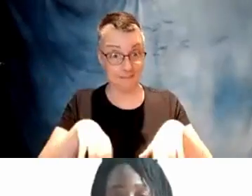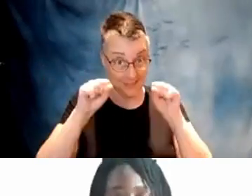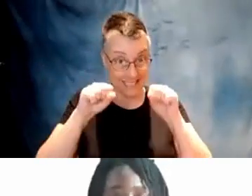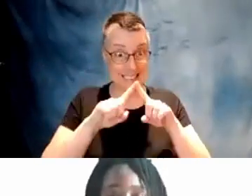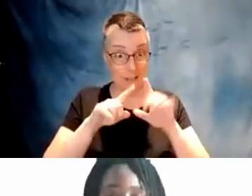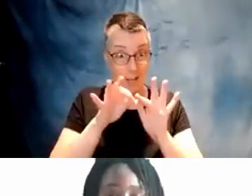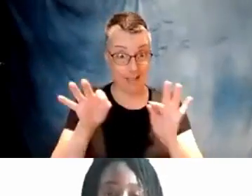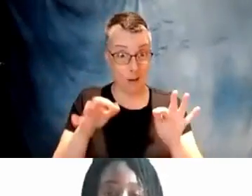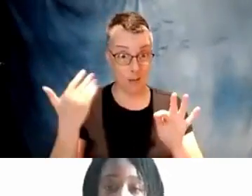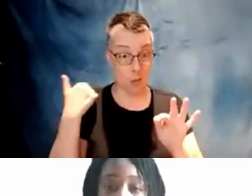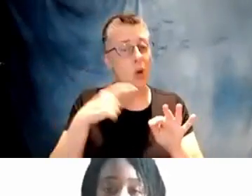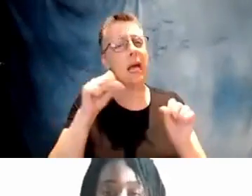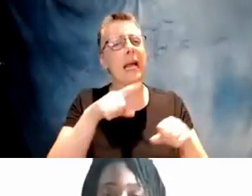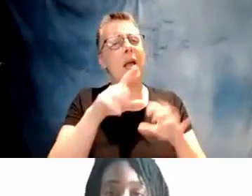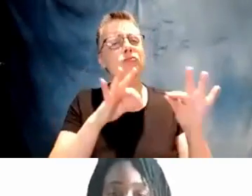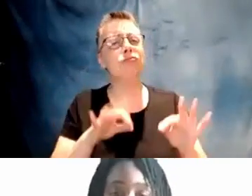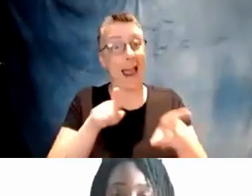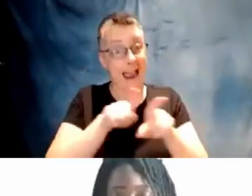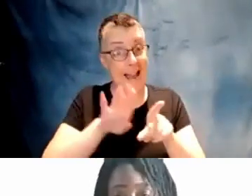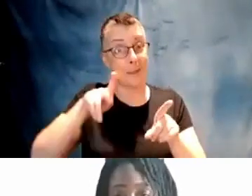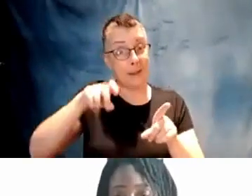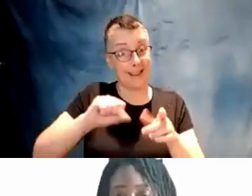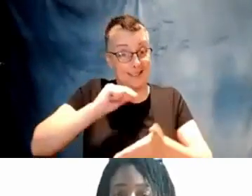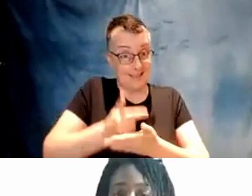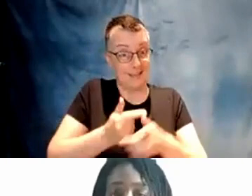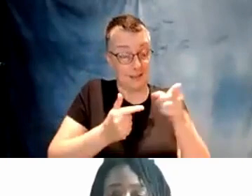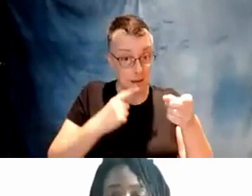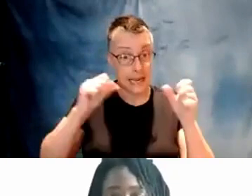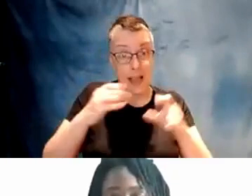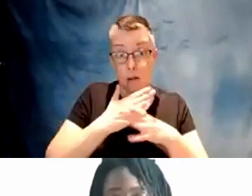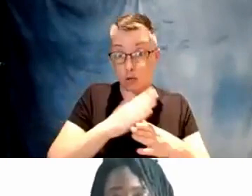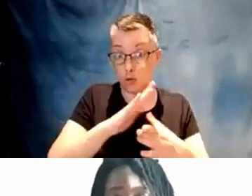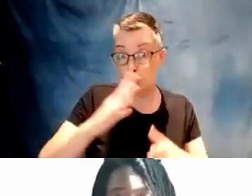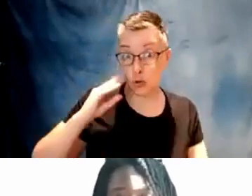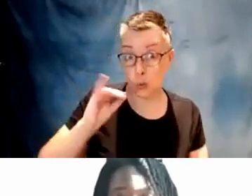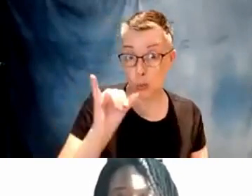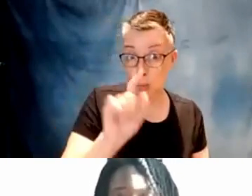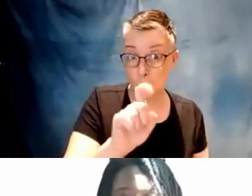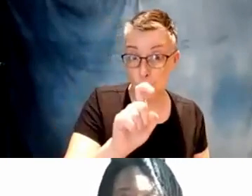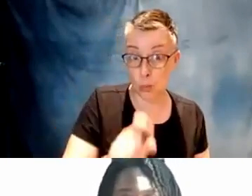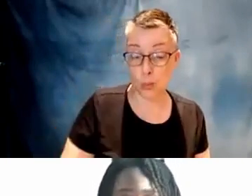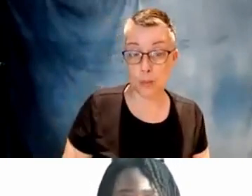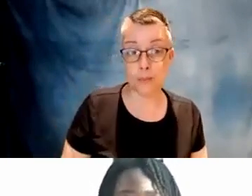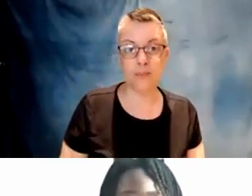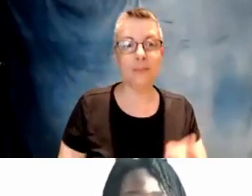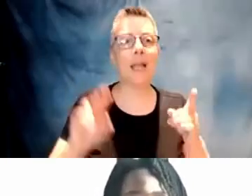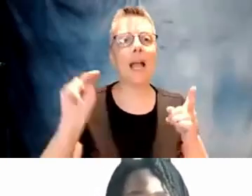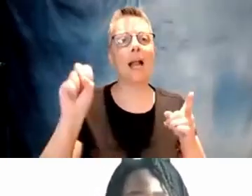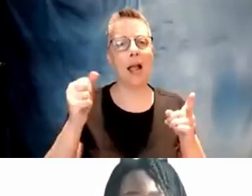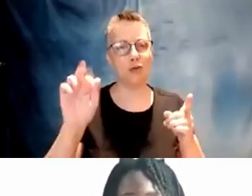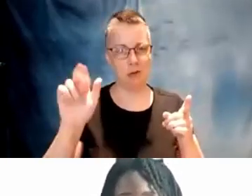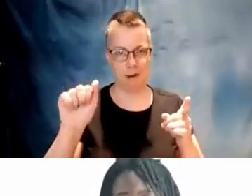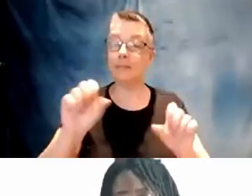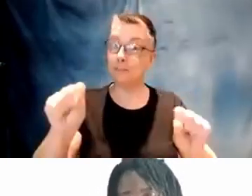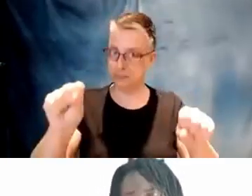Would you be able to spread, as a BPS graduate, would you be able to share your experience as well? Okay.